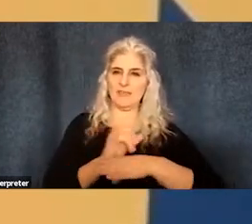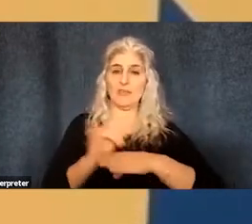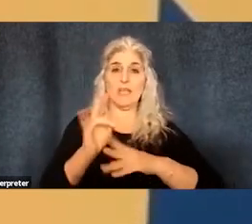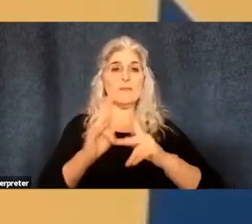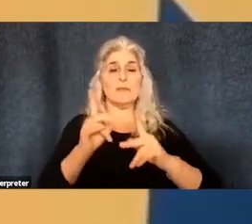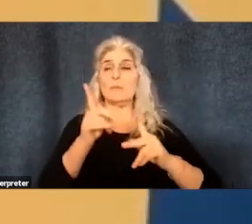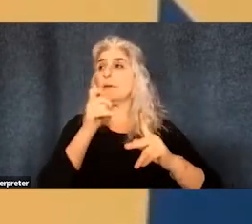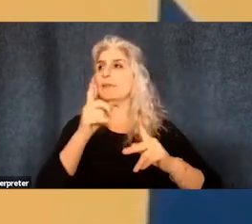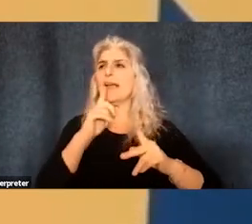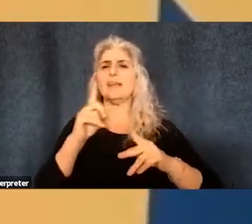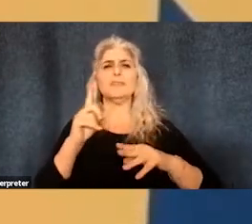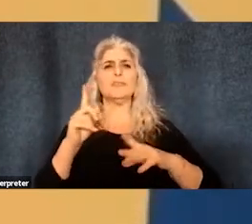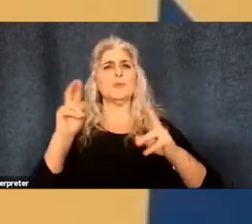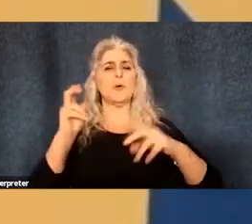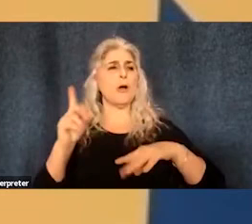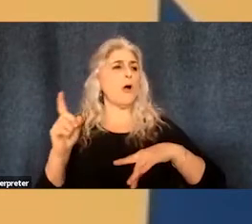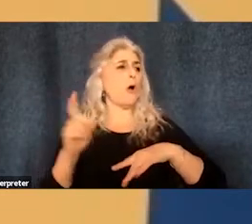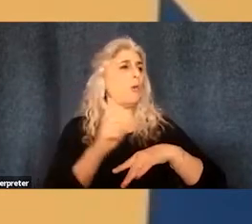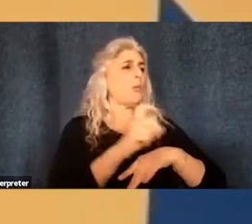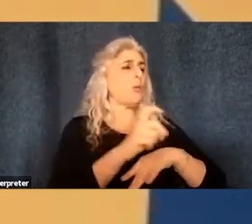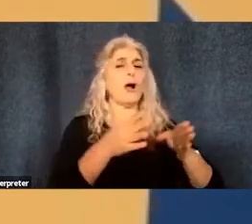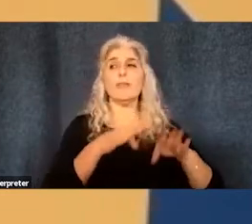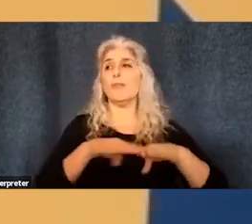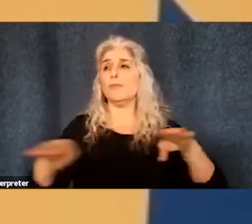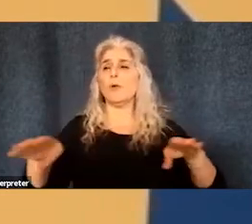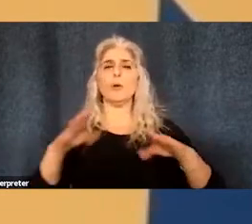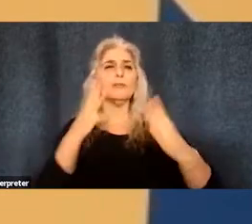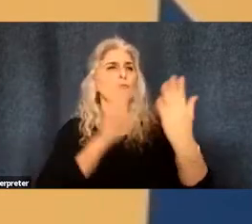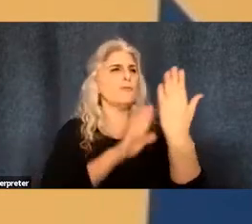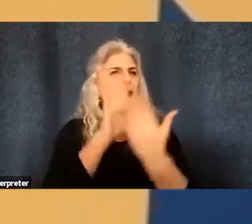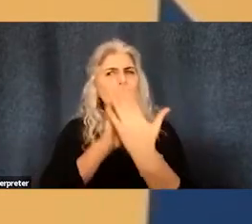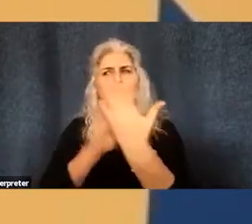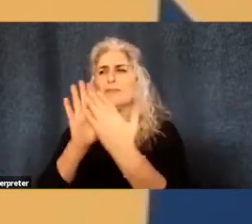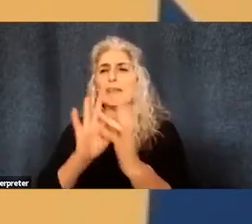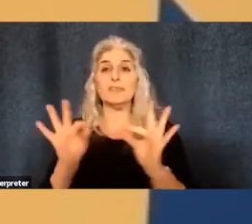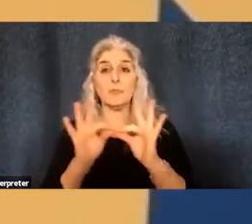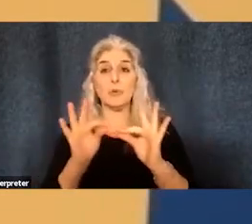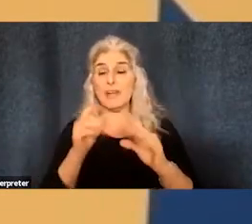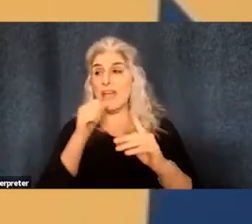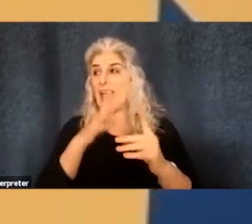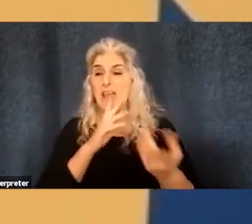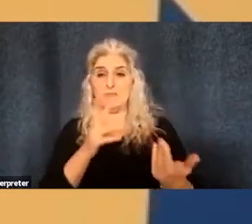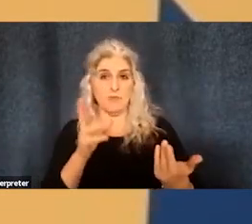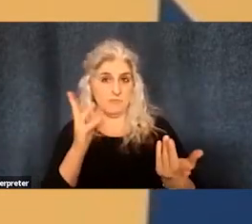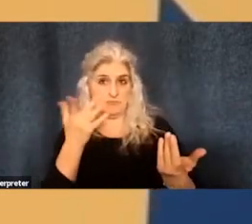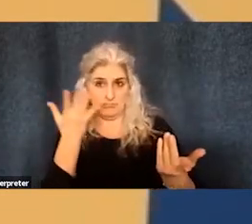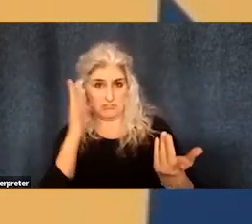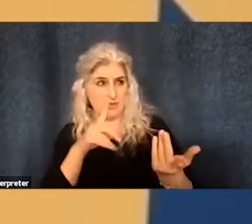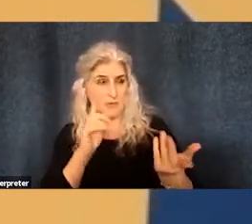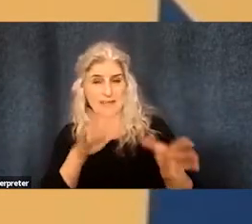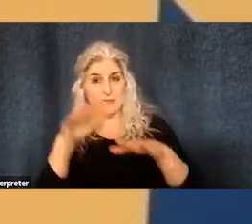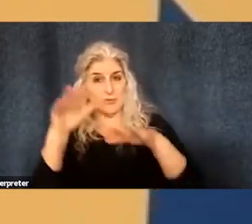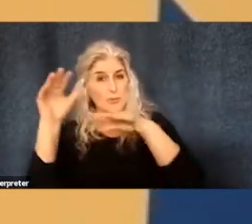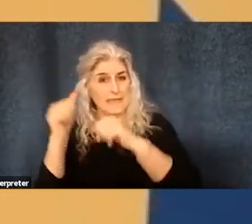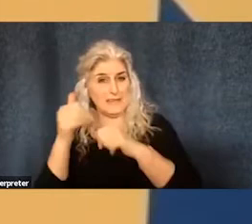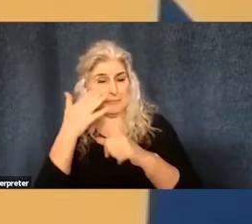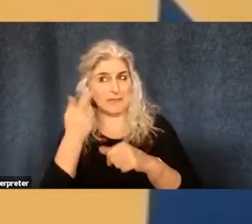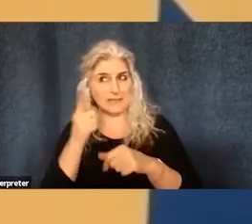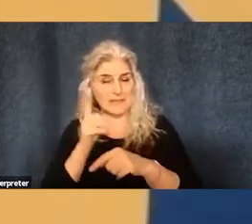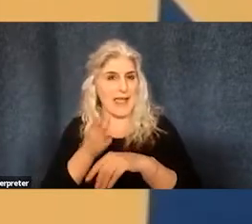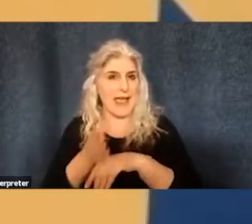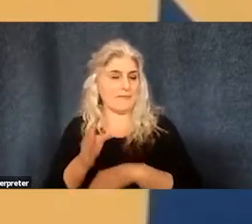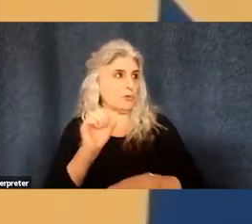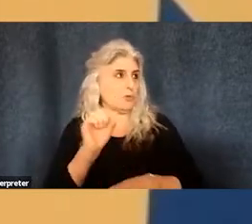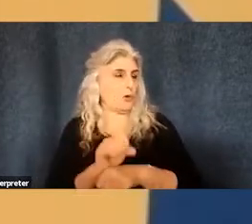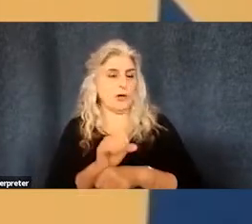the floors. FaceTime was important, right? And so women were disadvantaged in terms of, I got to go pick up my kid from daycare. So all of a sudden, they're